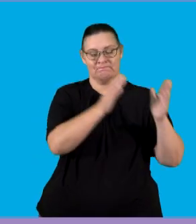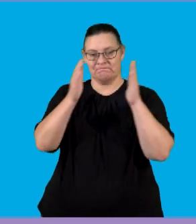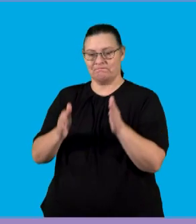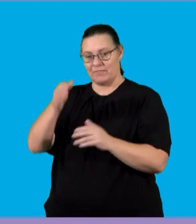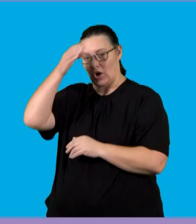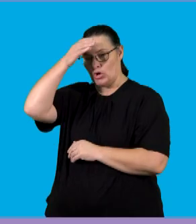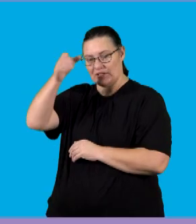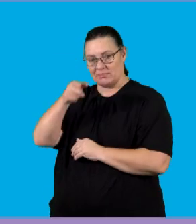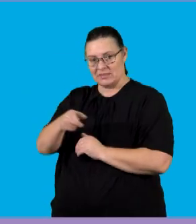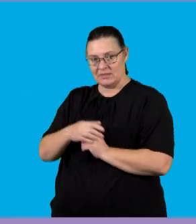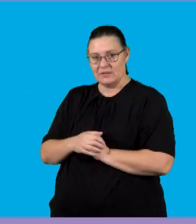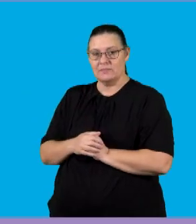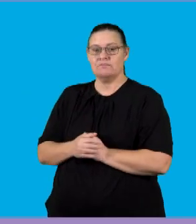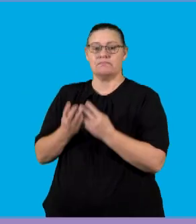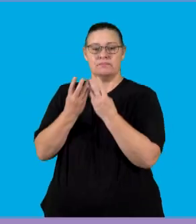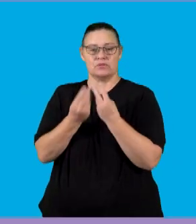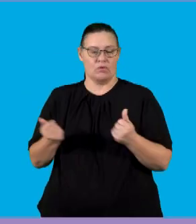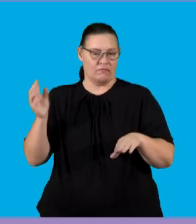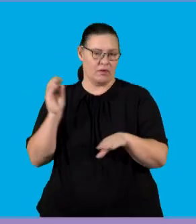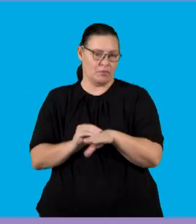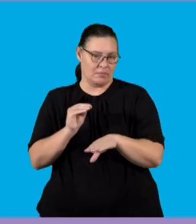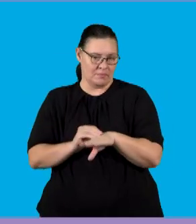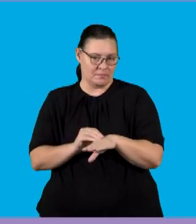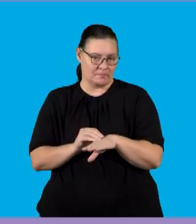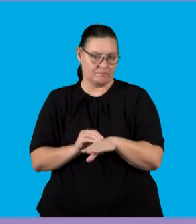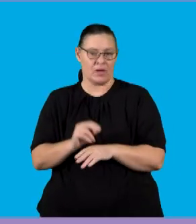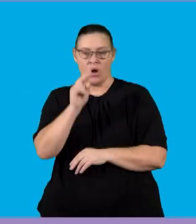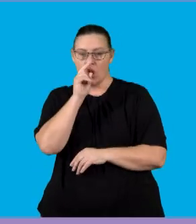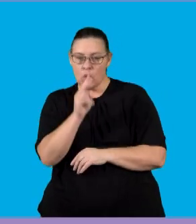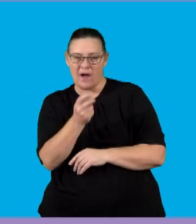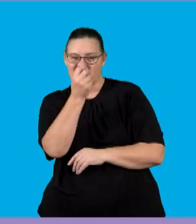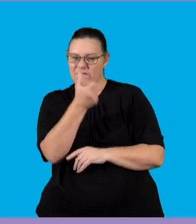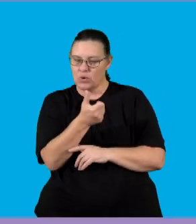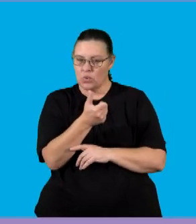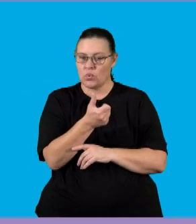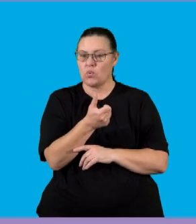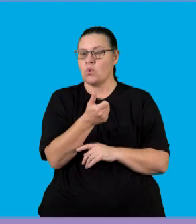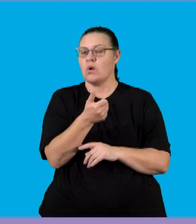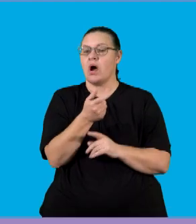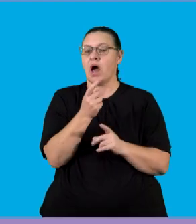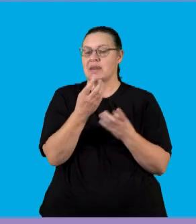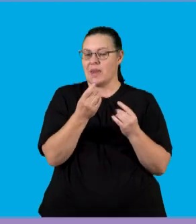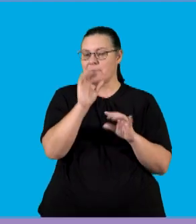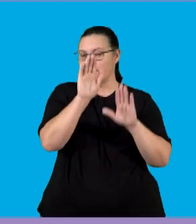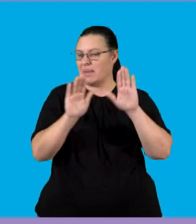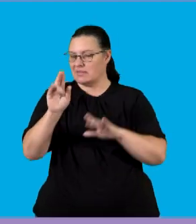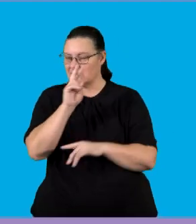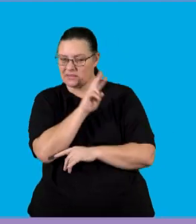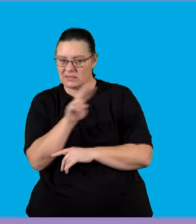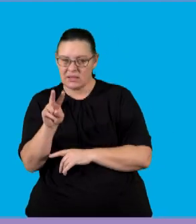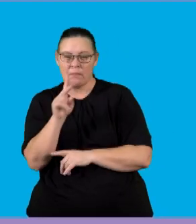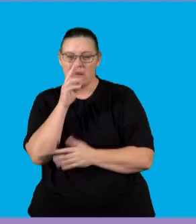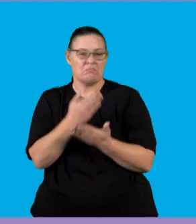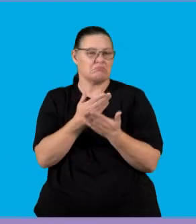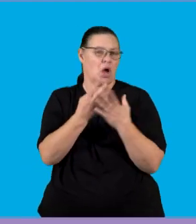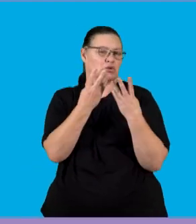next concept in our concept map, and that is solving problems. So we are going to look at just a few of these number patterns and see if